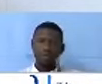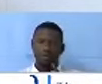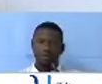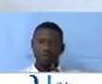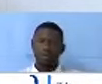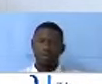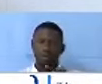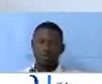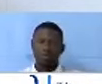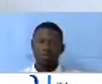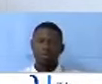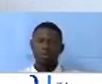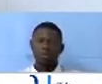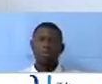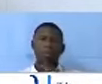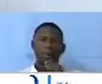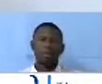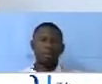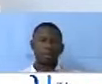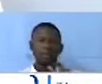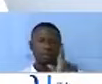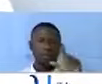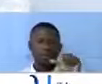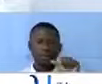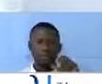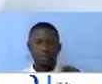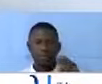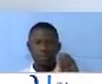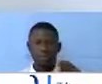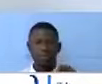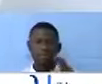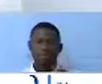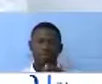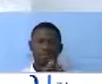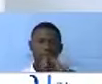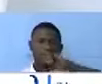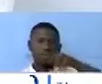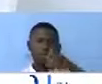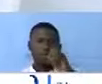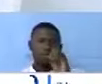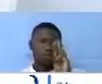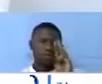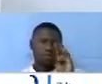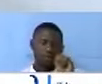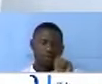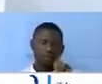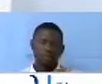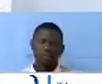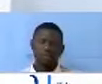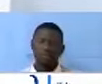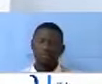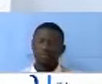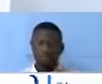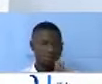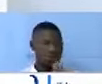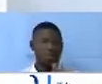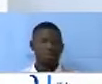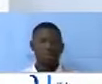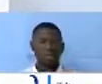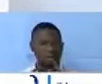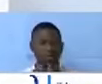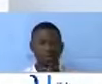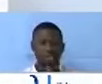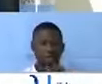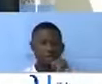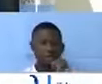Diop. Amna ben ci mbiri Lamine Diop. I have not yet come to that point, but I'm just telling you these are possibilities. Dama la war na li ñaaro